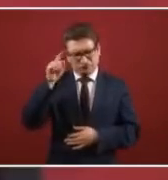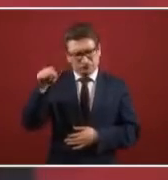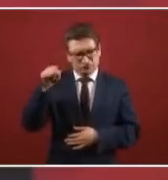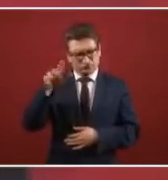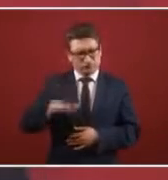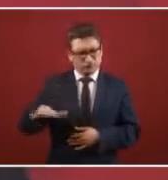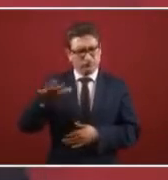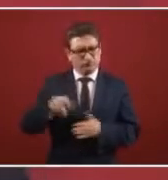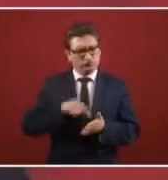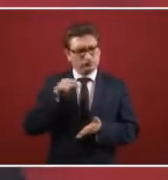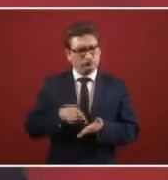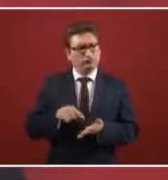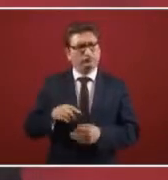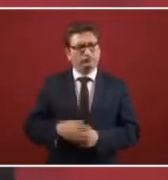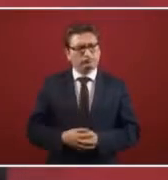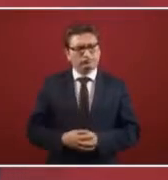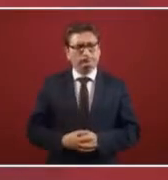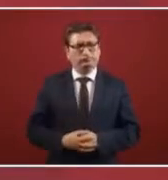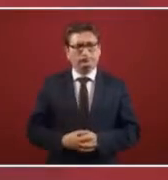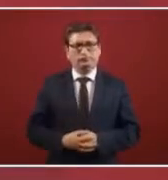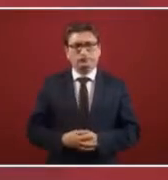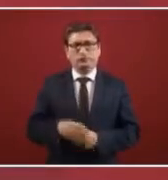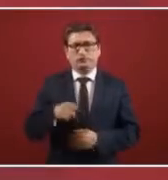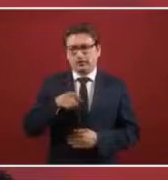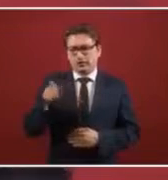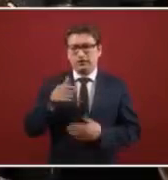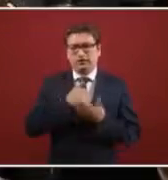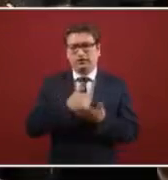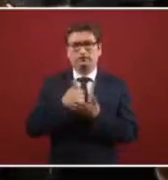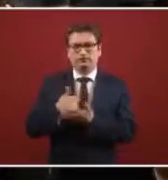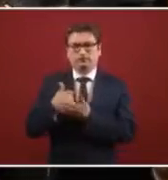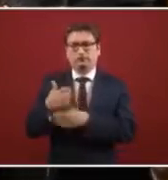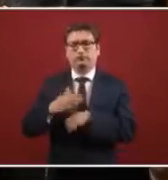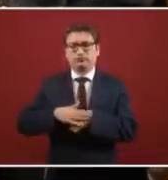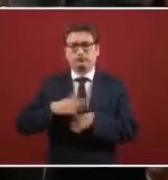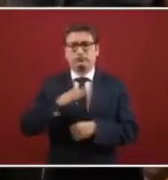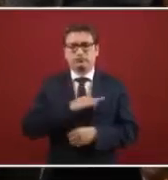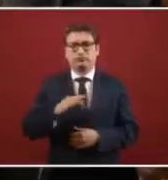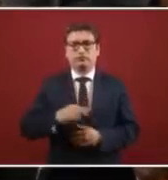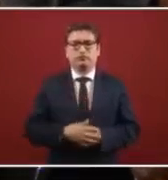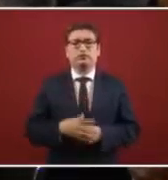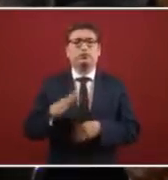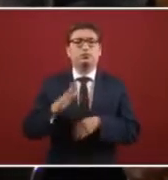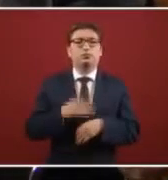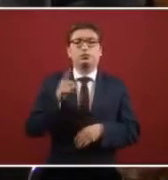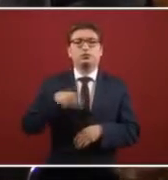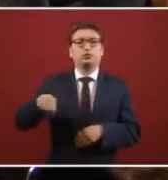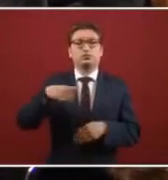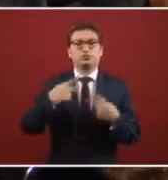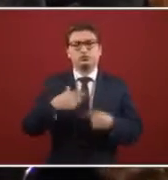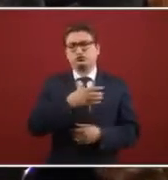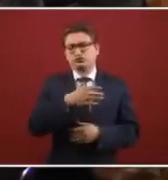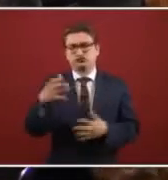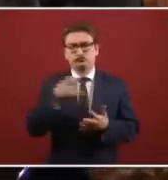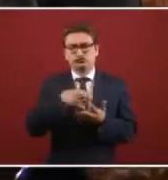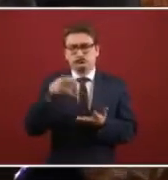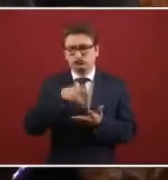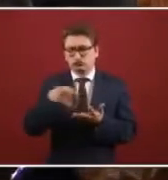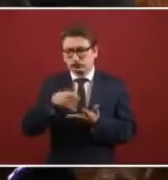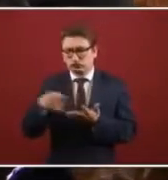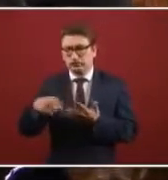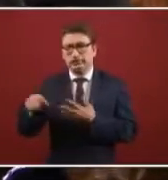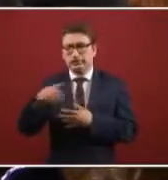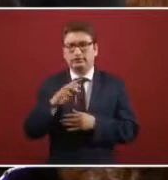que vamos a ayudar más. that we're Porque going to try to son los help que more siembran because las these are the hortalizas ones que that se